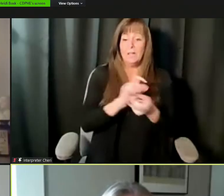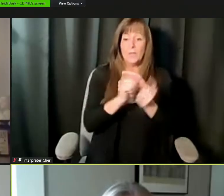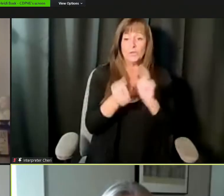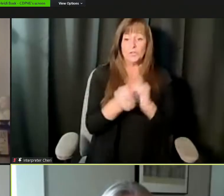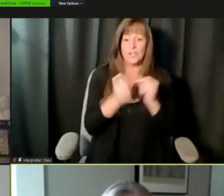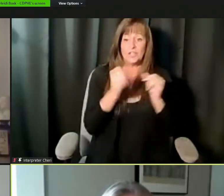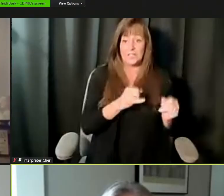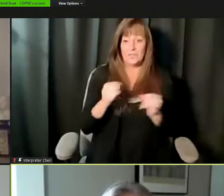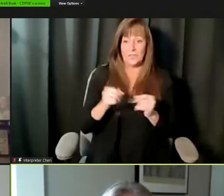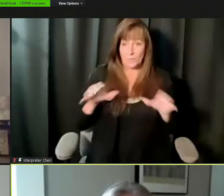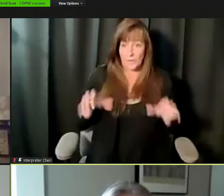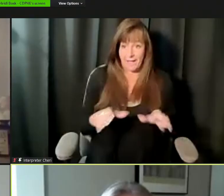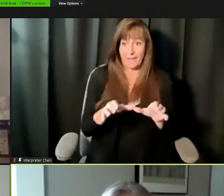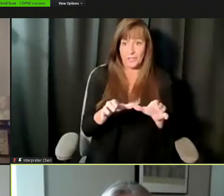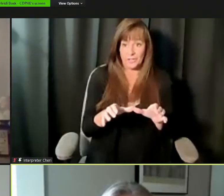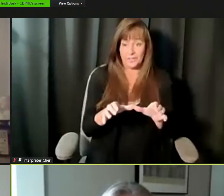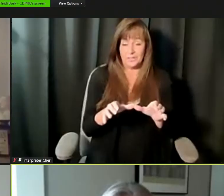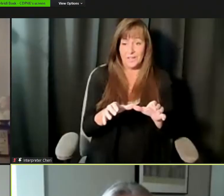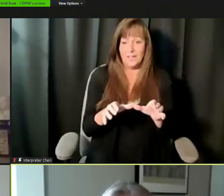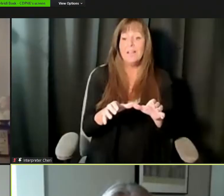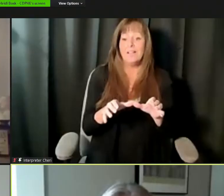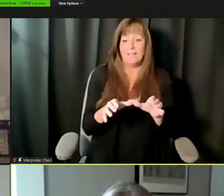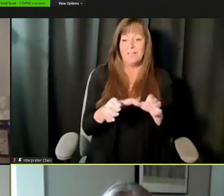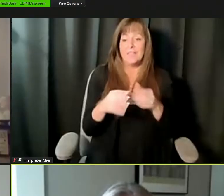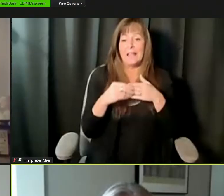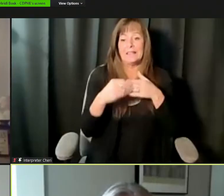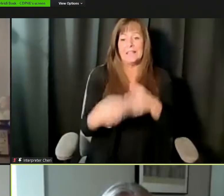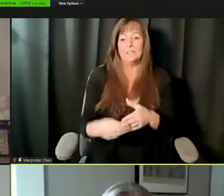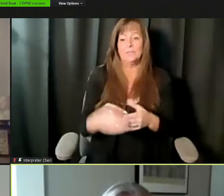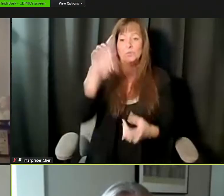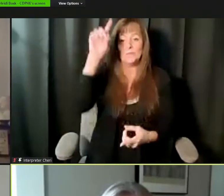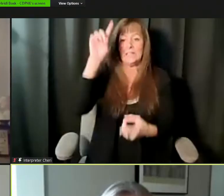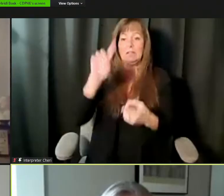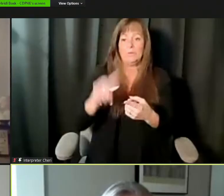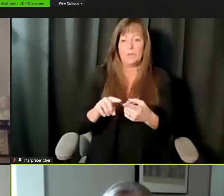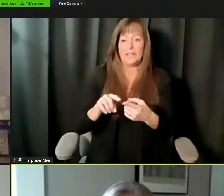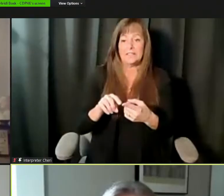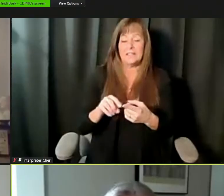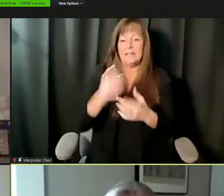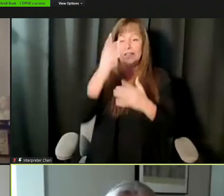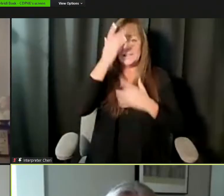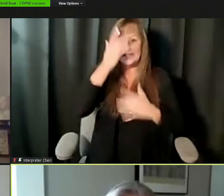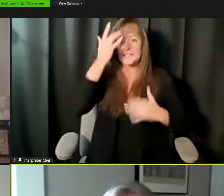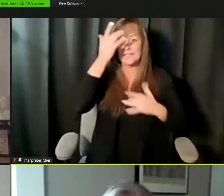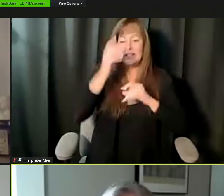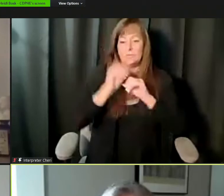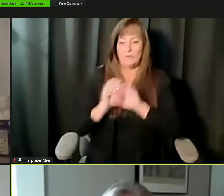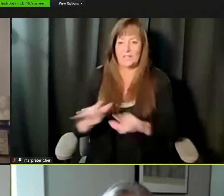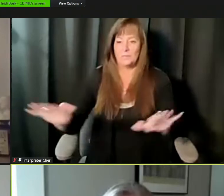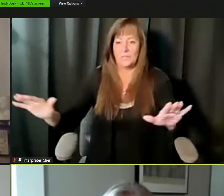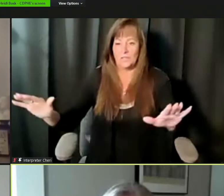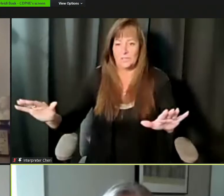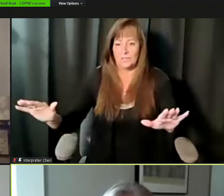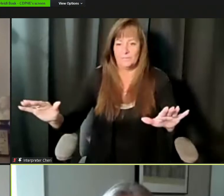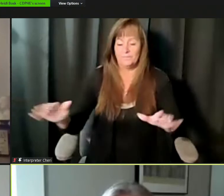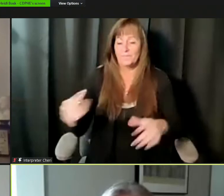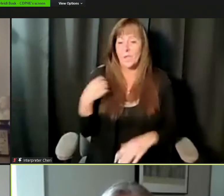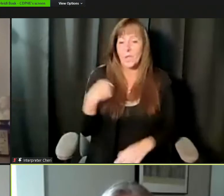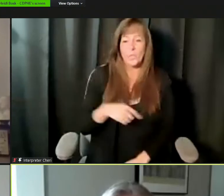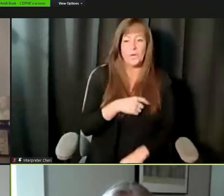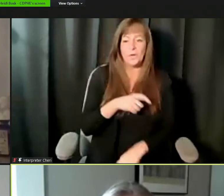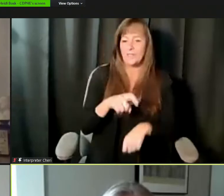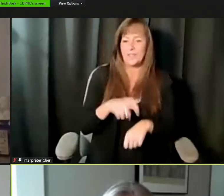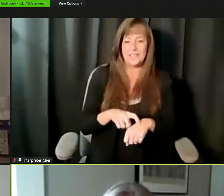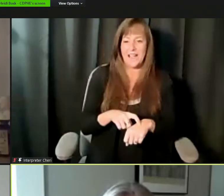individuals' actions that lead to decreased disease transmission. And, we don't have a ton of objective data that